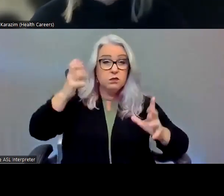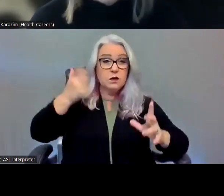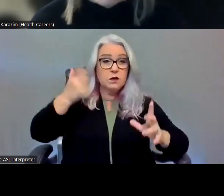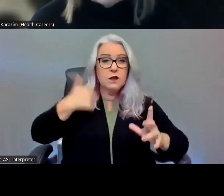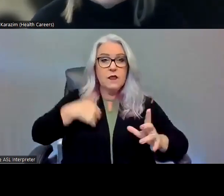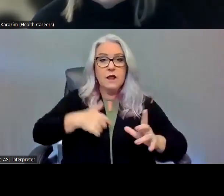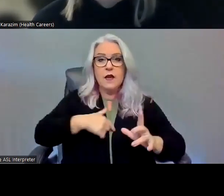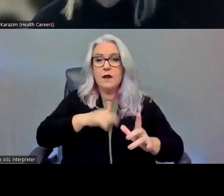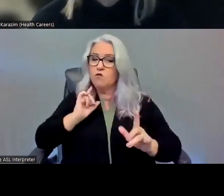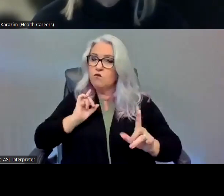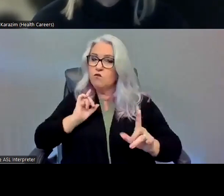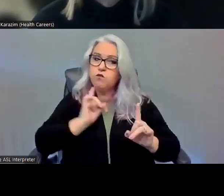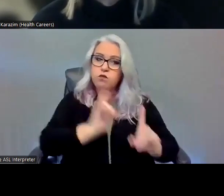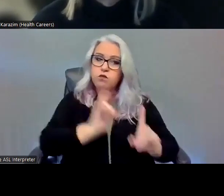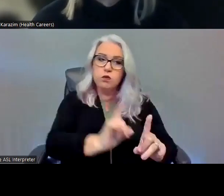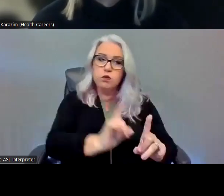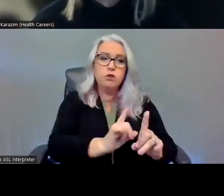healthcare.